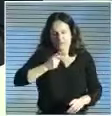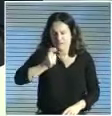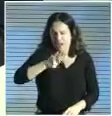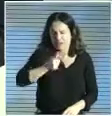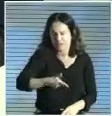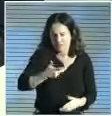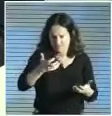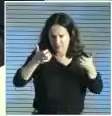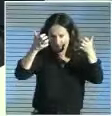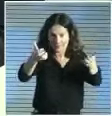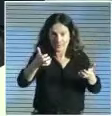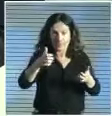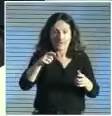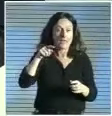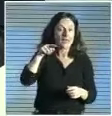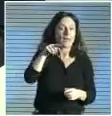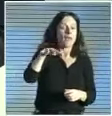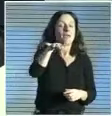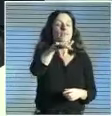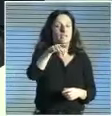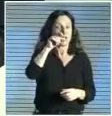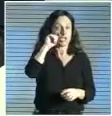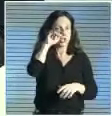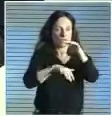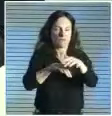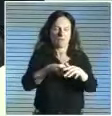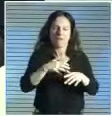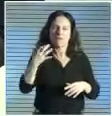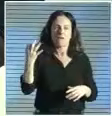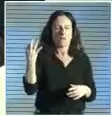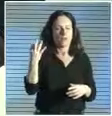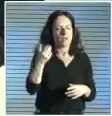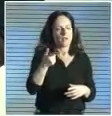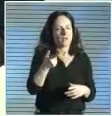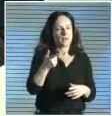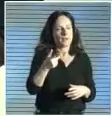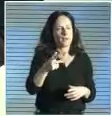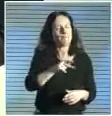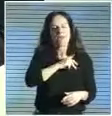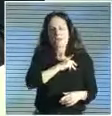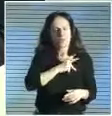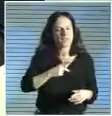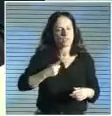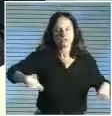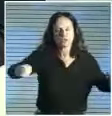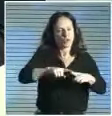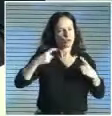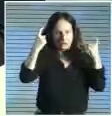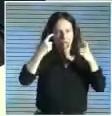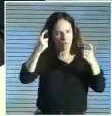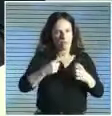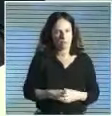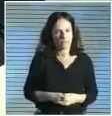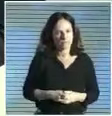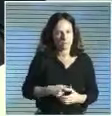it's true. It's the way of making the things happen. Yeah. And it's by little, but it's the only way to build